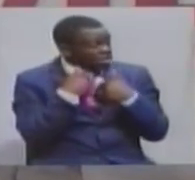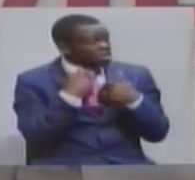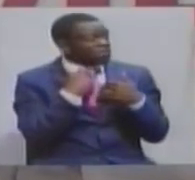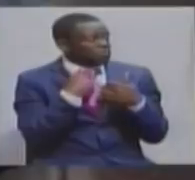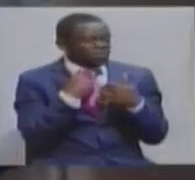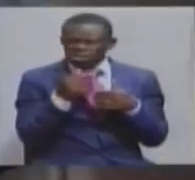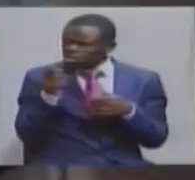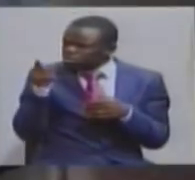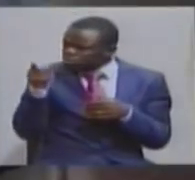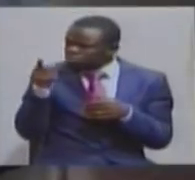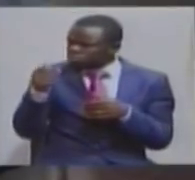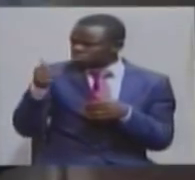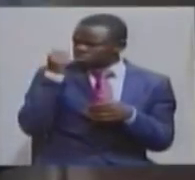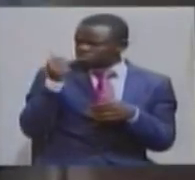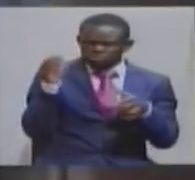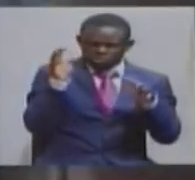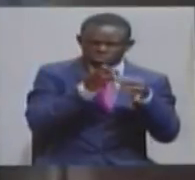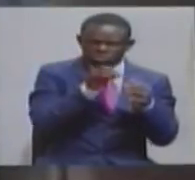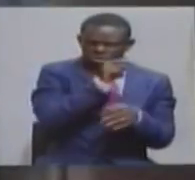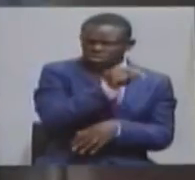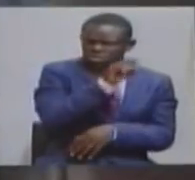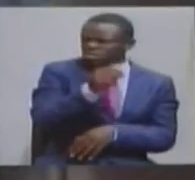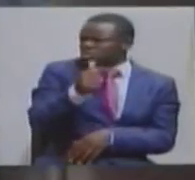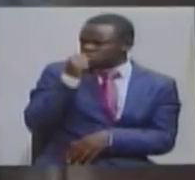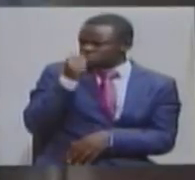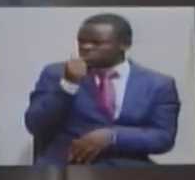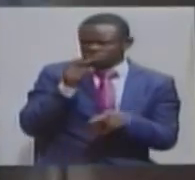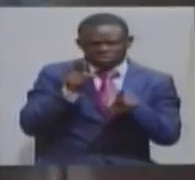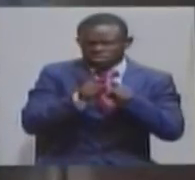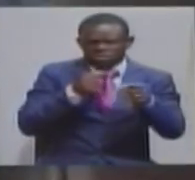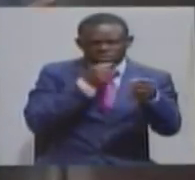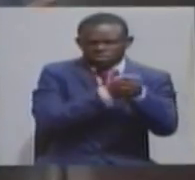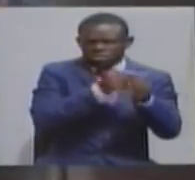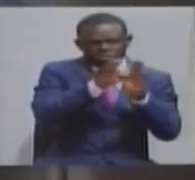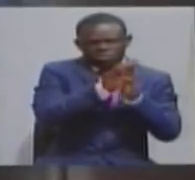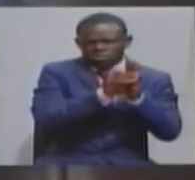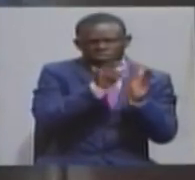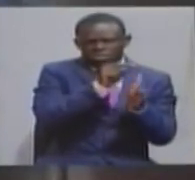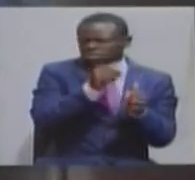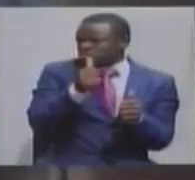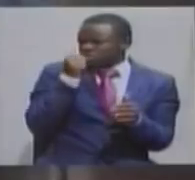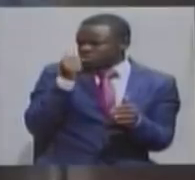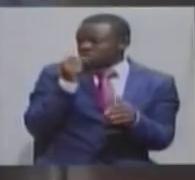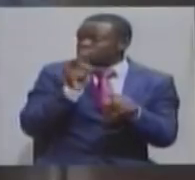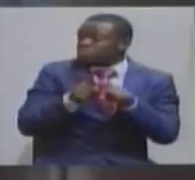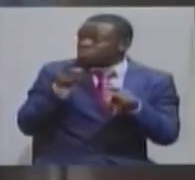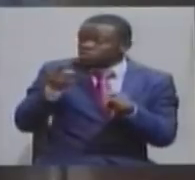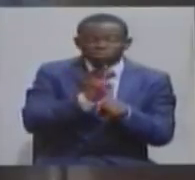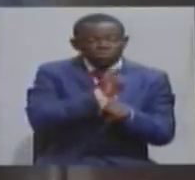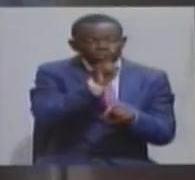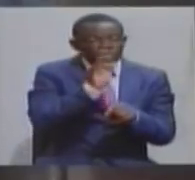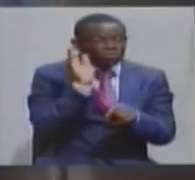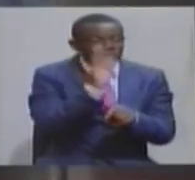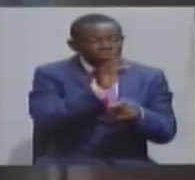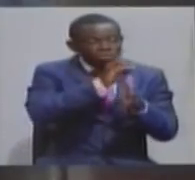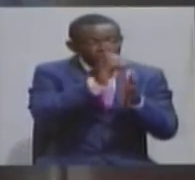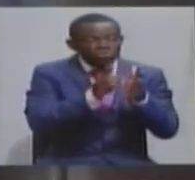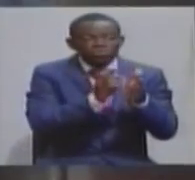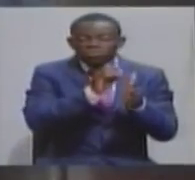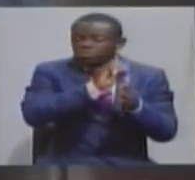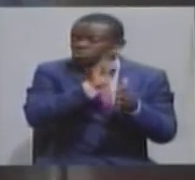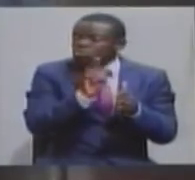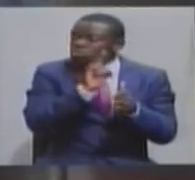you rejected to sit on the NCC. Yes. And you didn't want to be part of the bill. We didn't agree with the process. But you used the NCC document to come up with the constitution that we